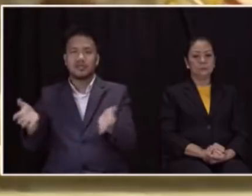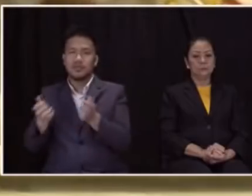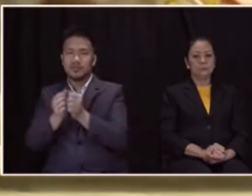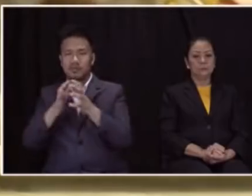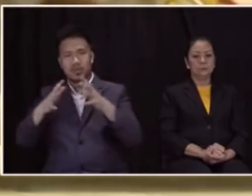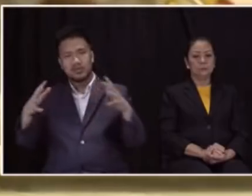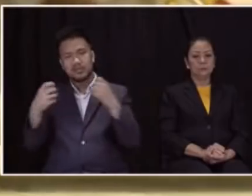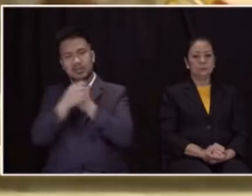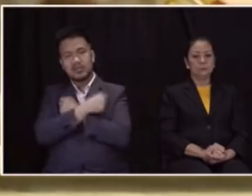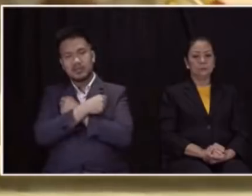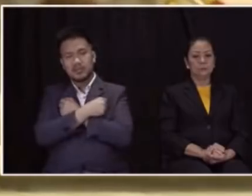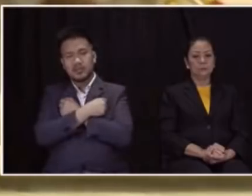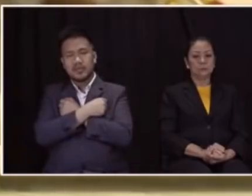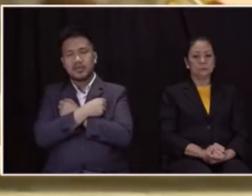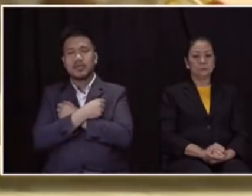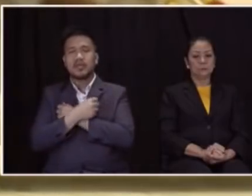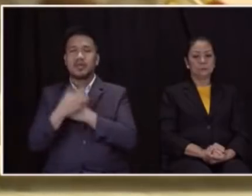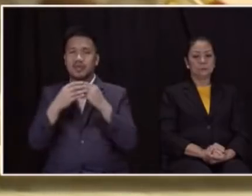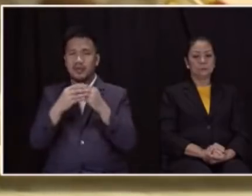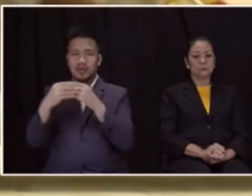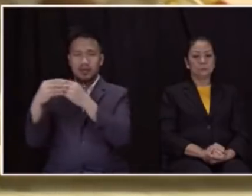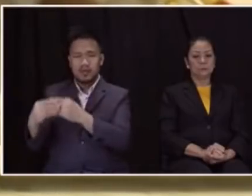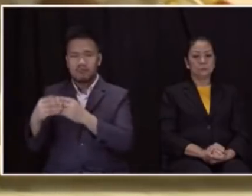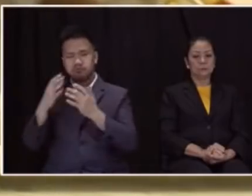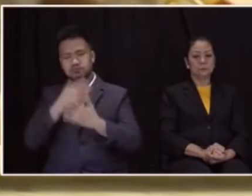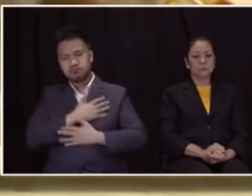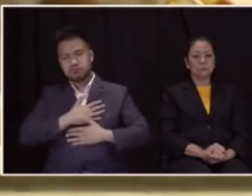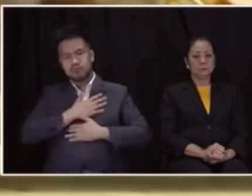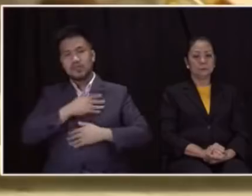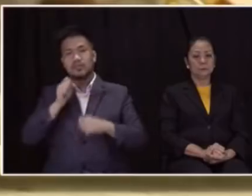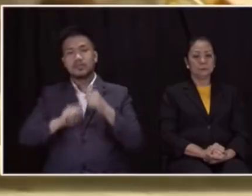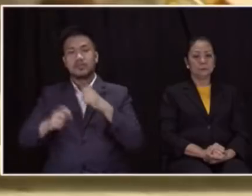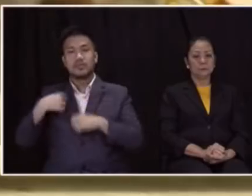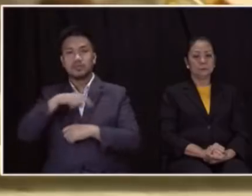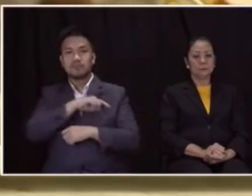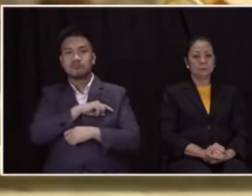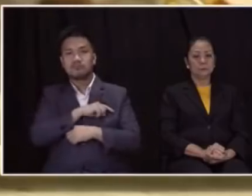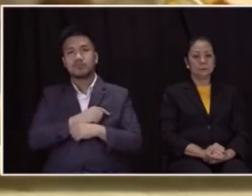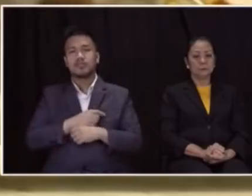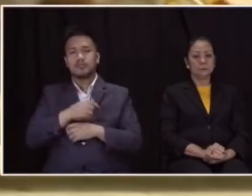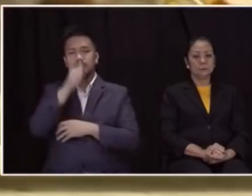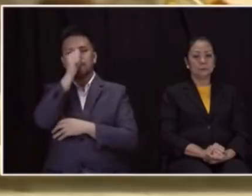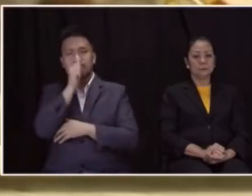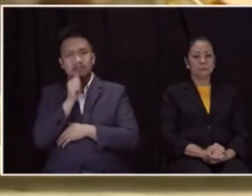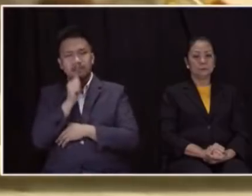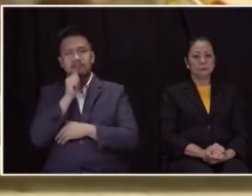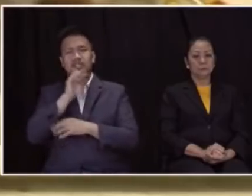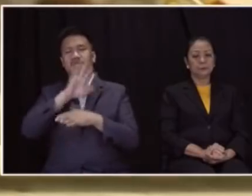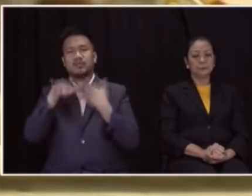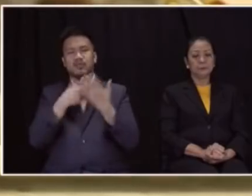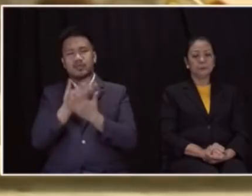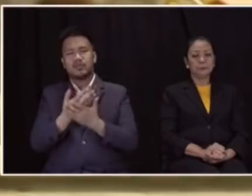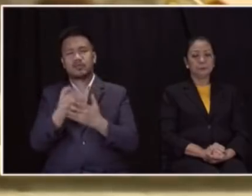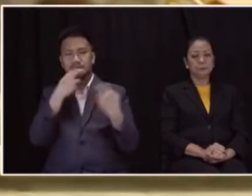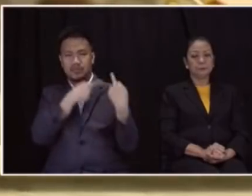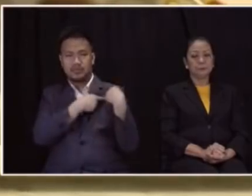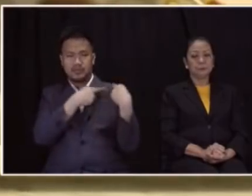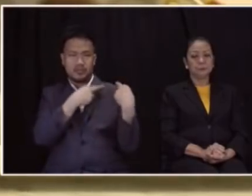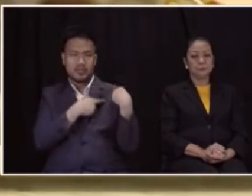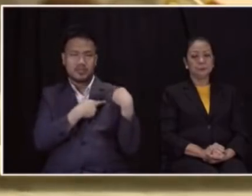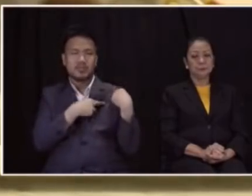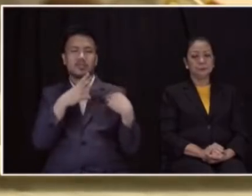pastoral fervor, even while we engrossly persevere in all the tasks and duties that